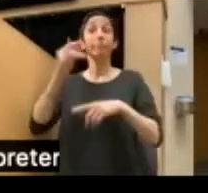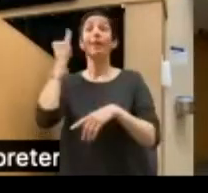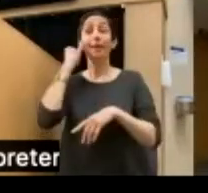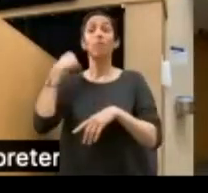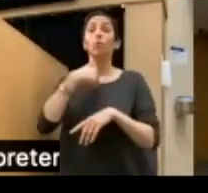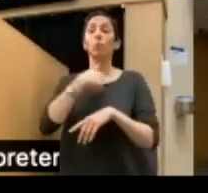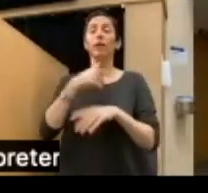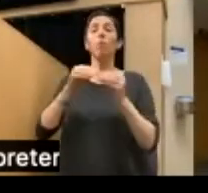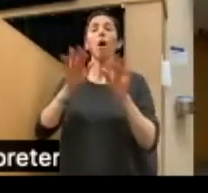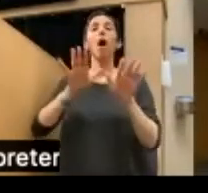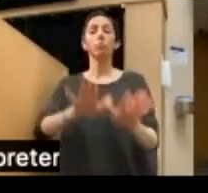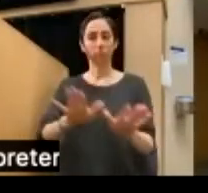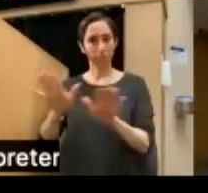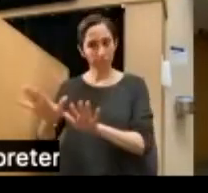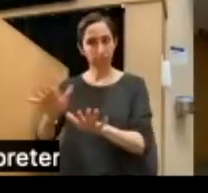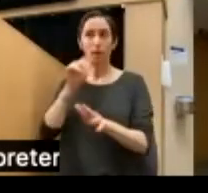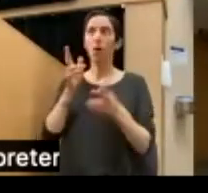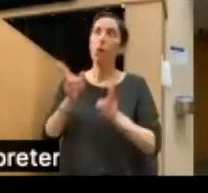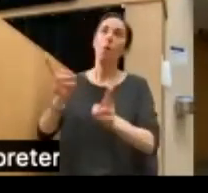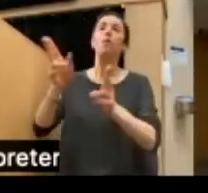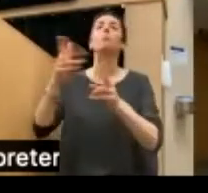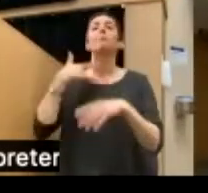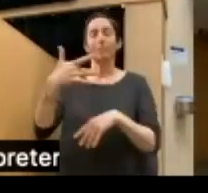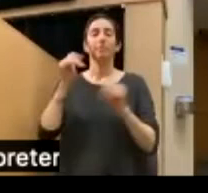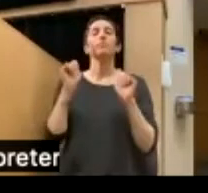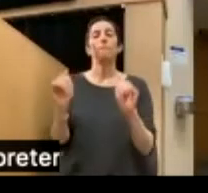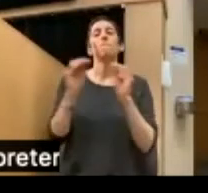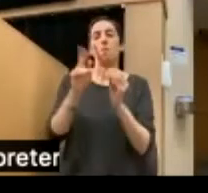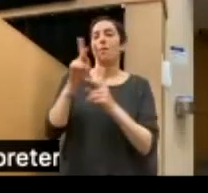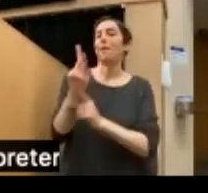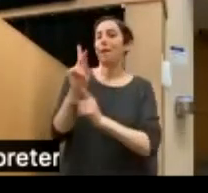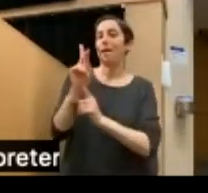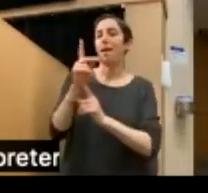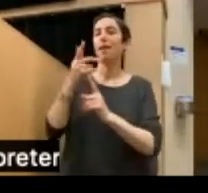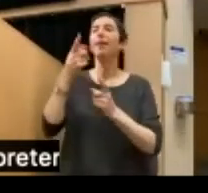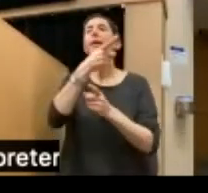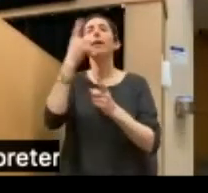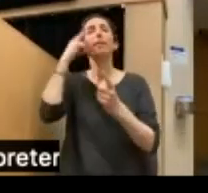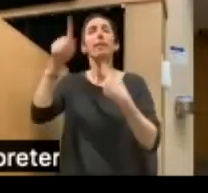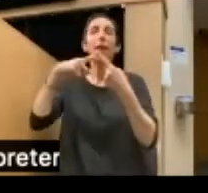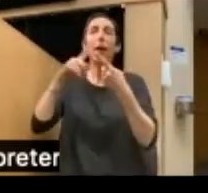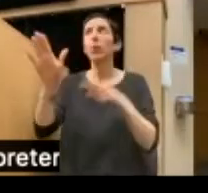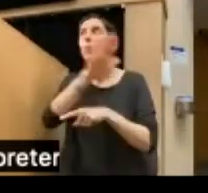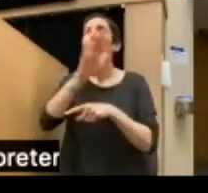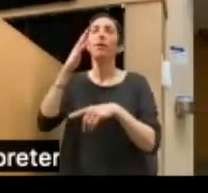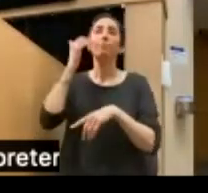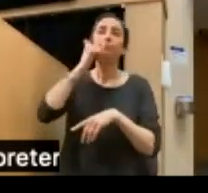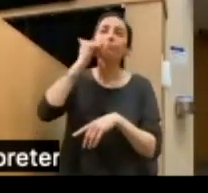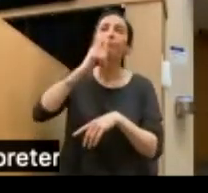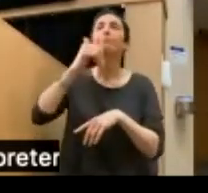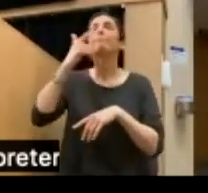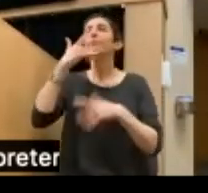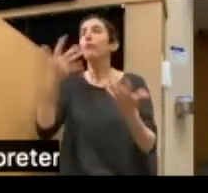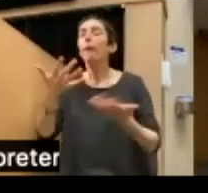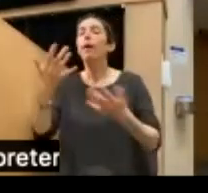not in a rush. And just think of your days, because I suspect they're probably filled with lots of rushing from to and from. So this is actually